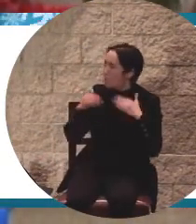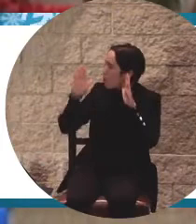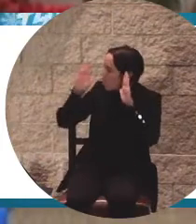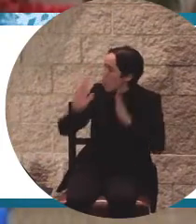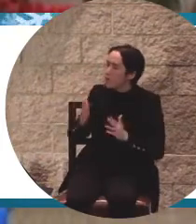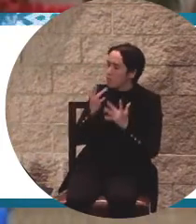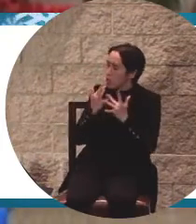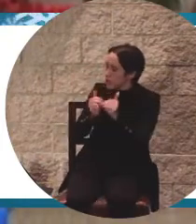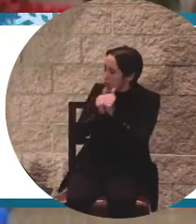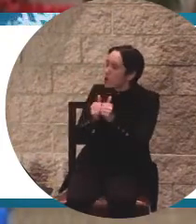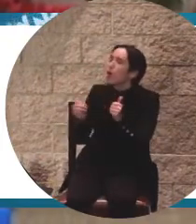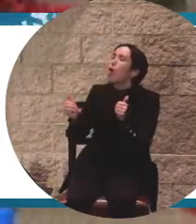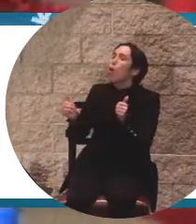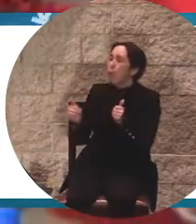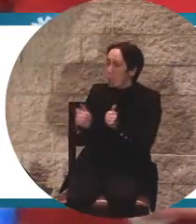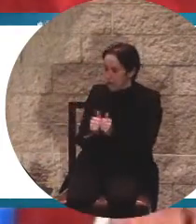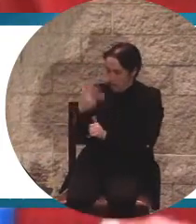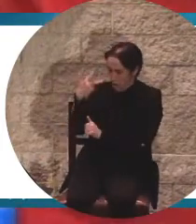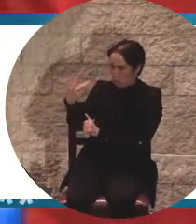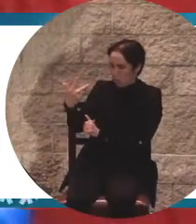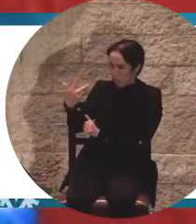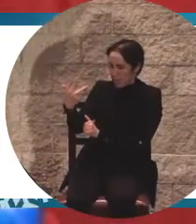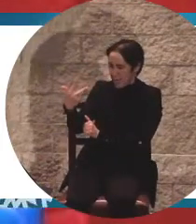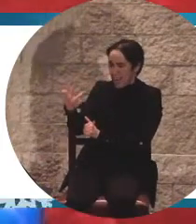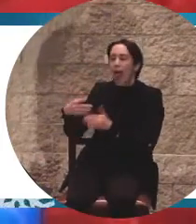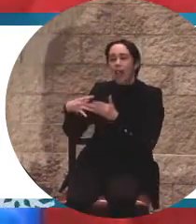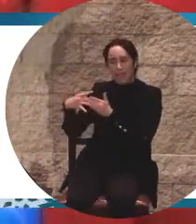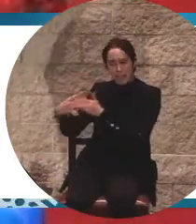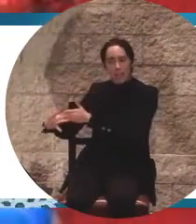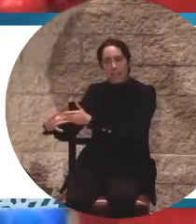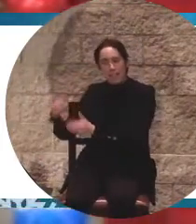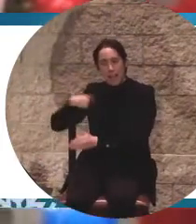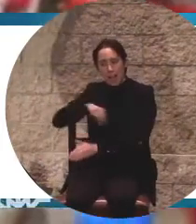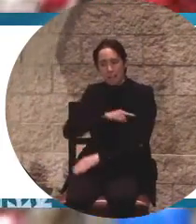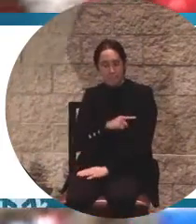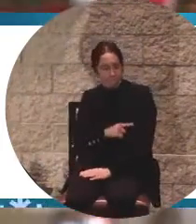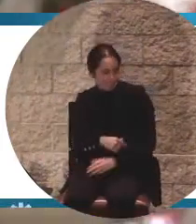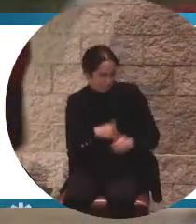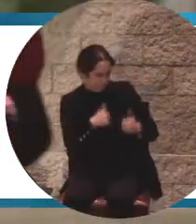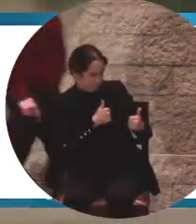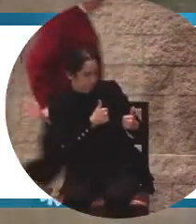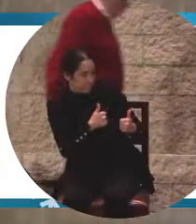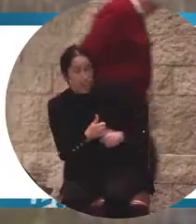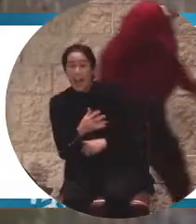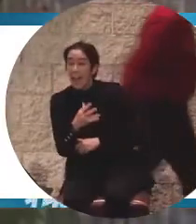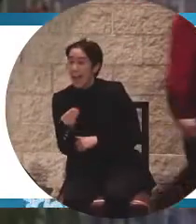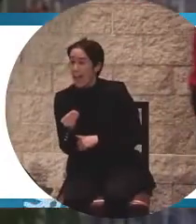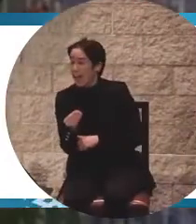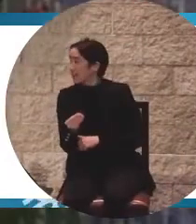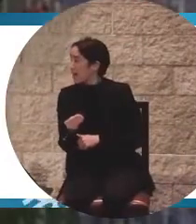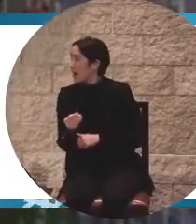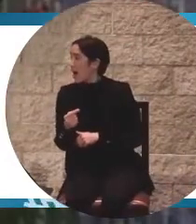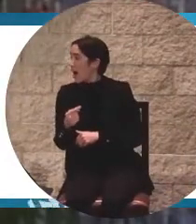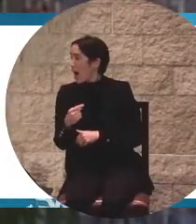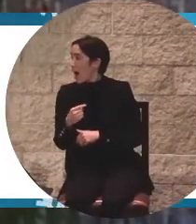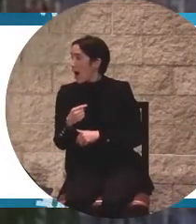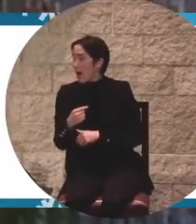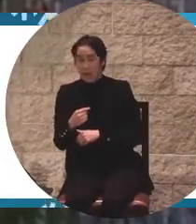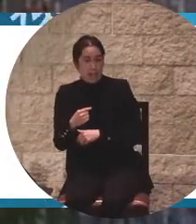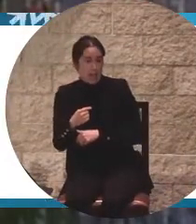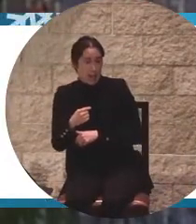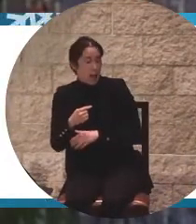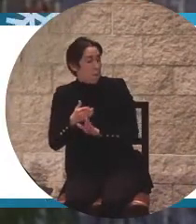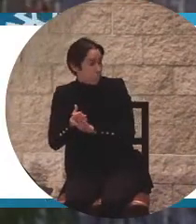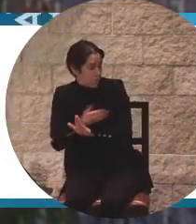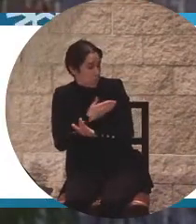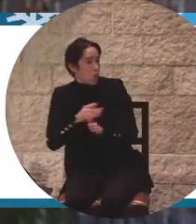way. You bet. And I'm going to brazenly interject myself in right before we